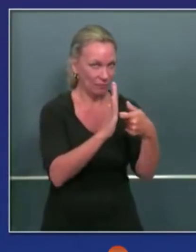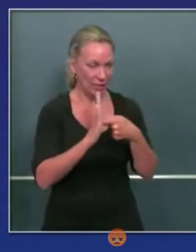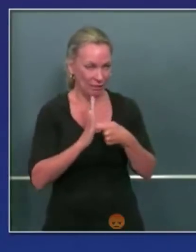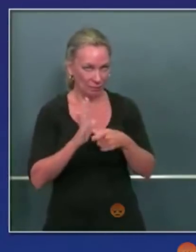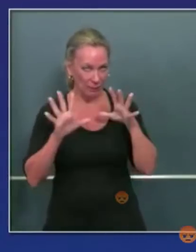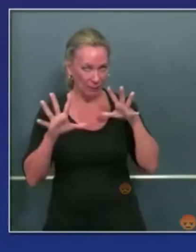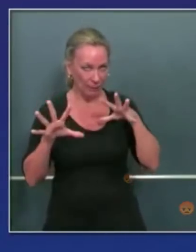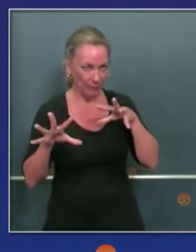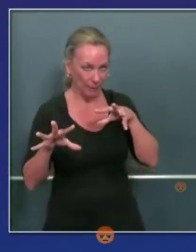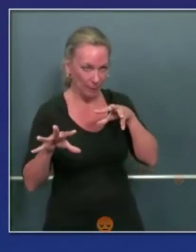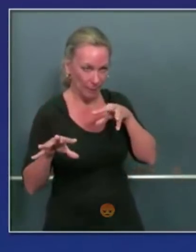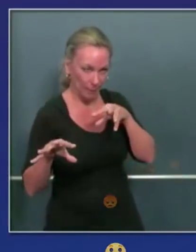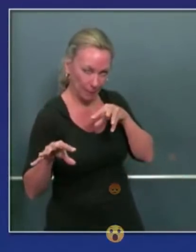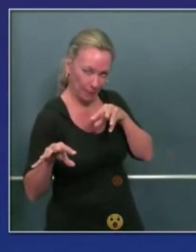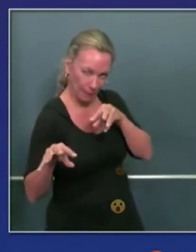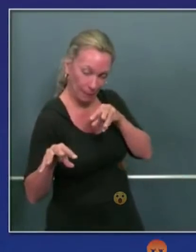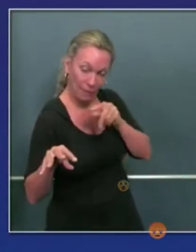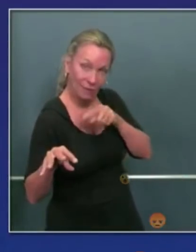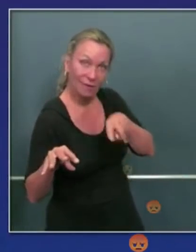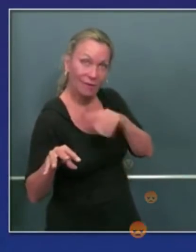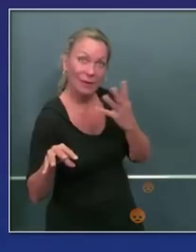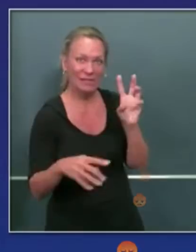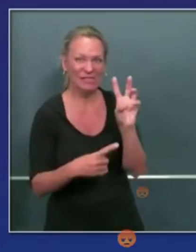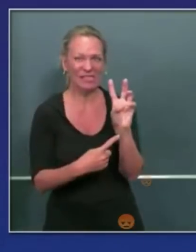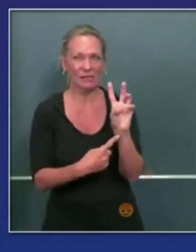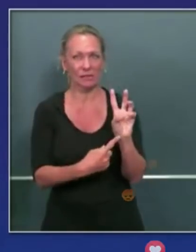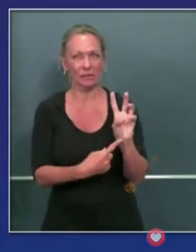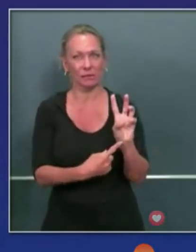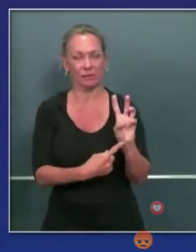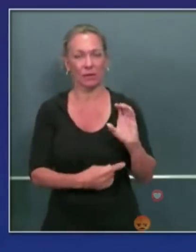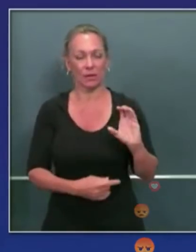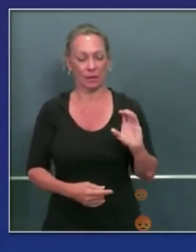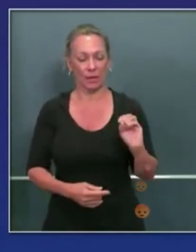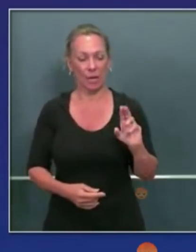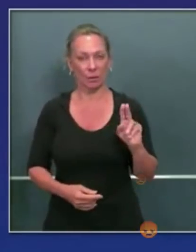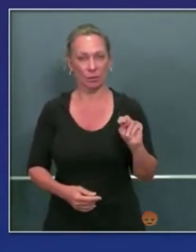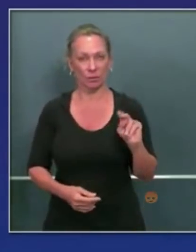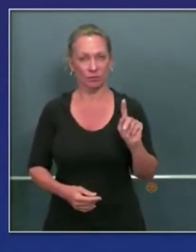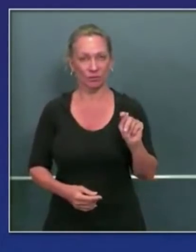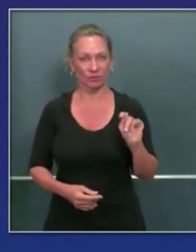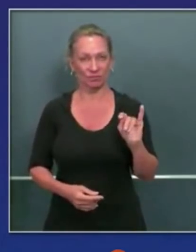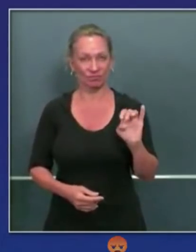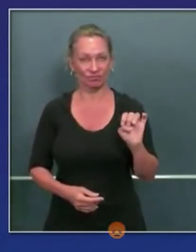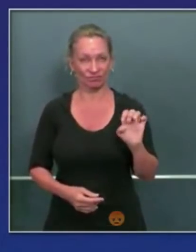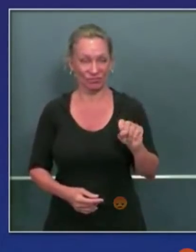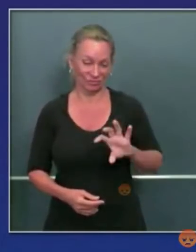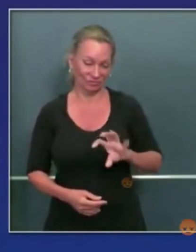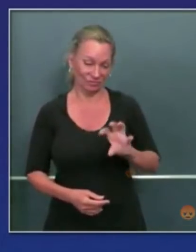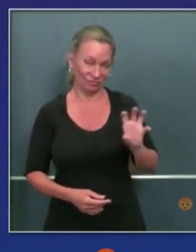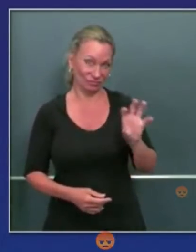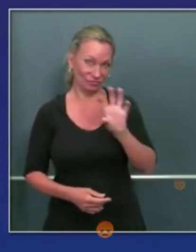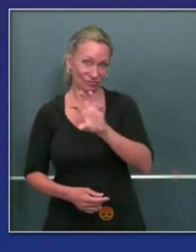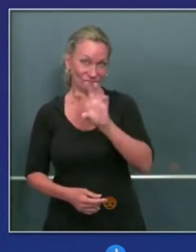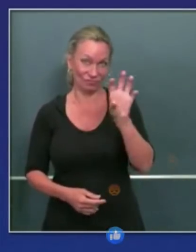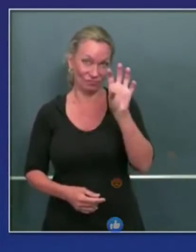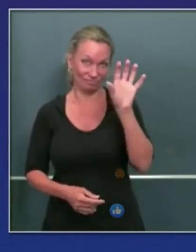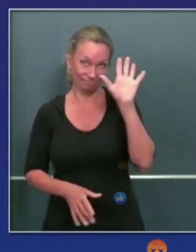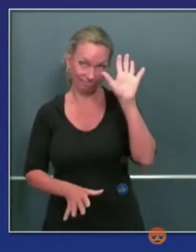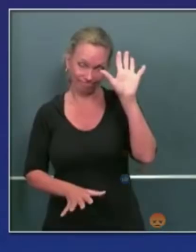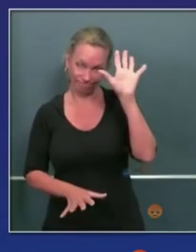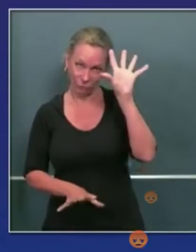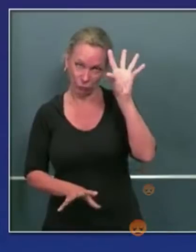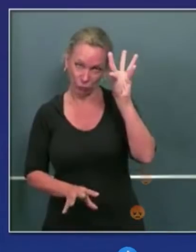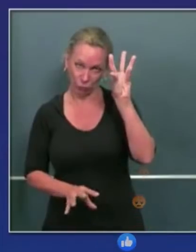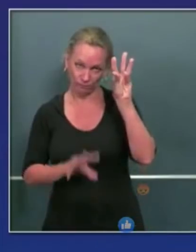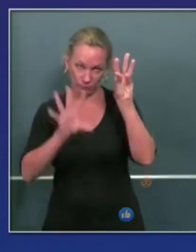Có quận mà additional tỷ lệ lây nhiễm counties cao thì to, sẽ for example, toggle back siết and chặt use lại that dimmer để mở switch cửa by khi closing down về bars tránh in bùng order phát to thời slow the